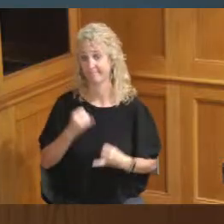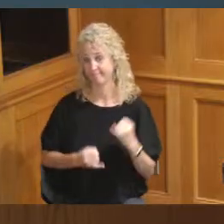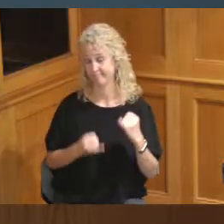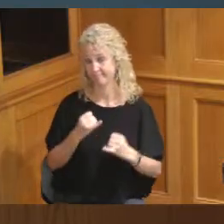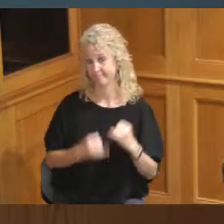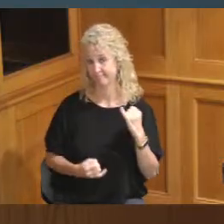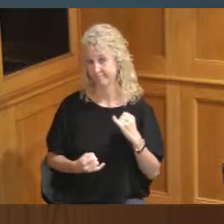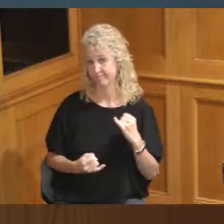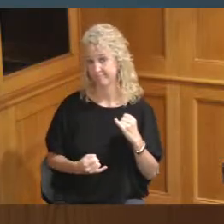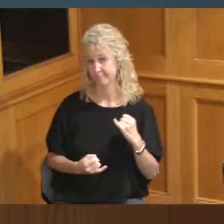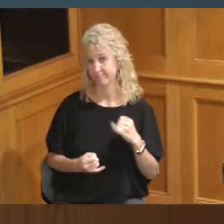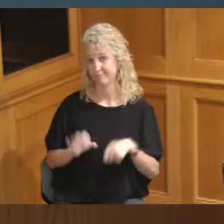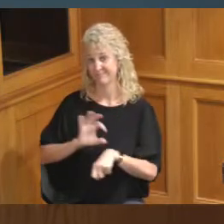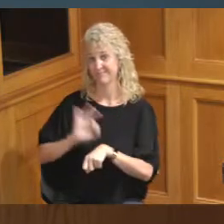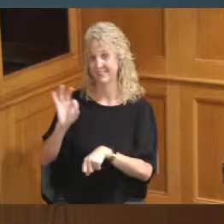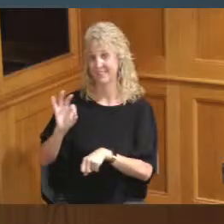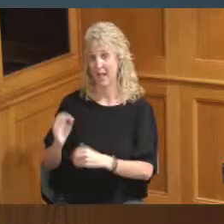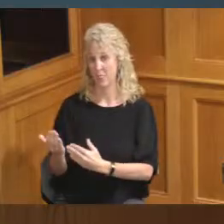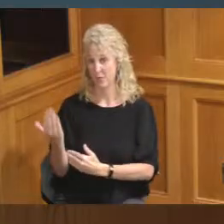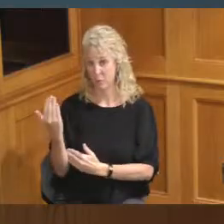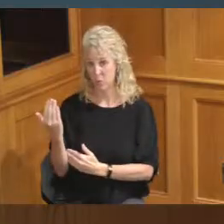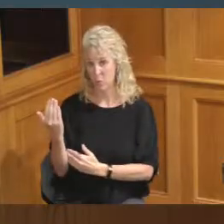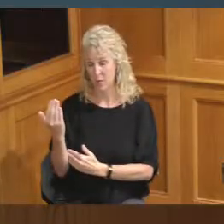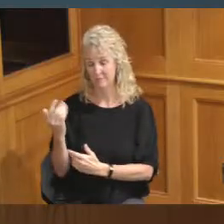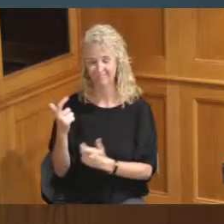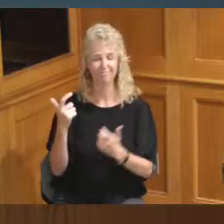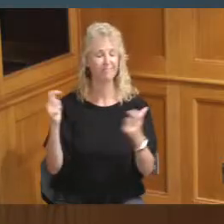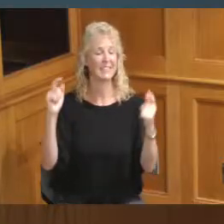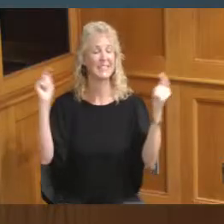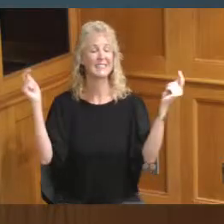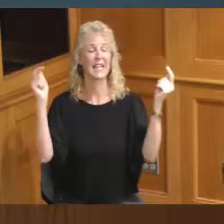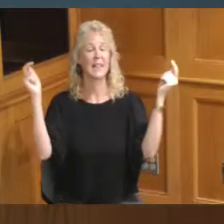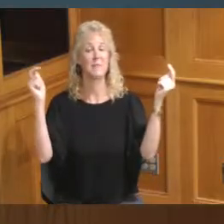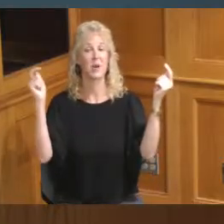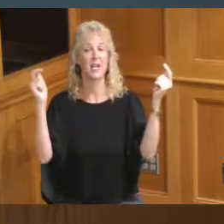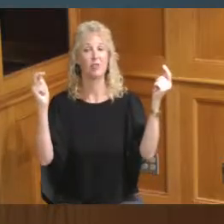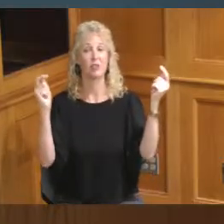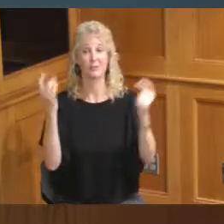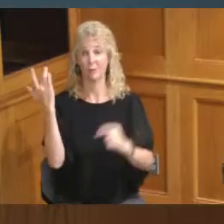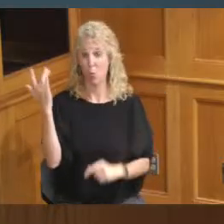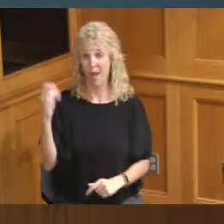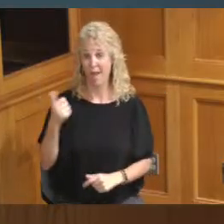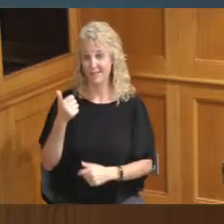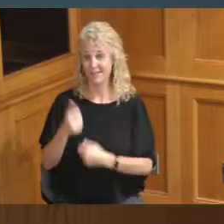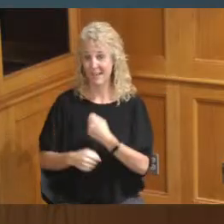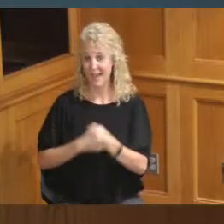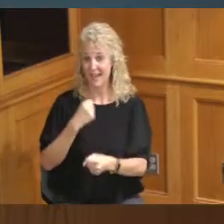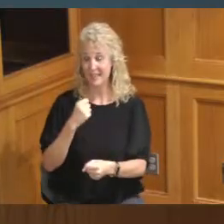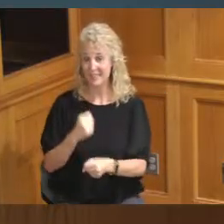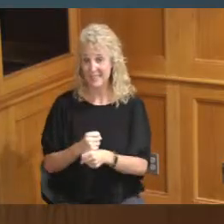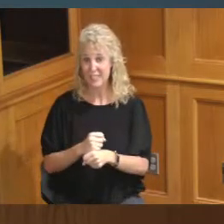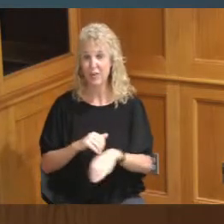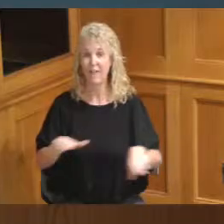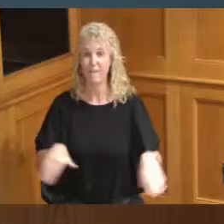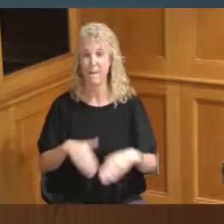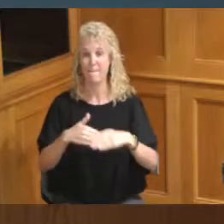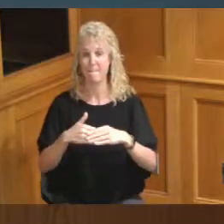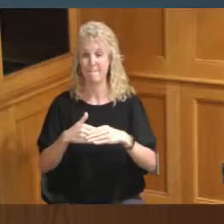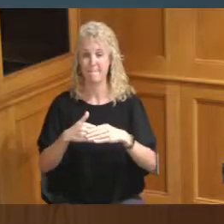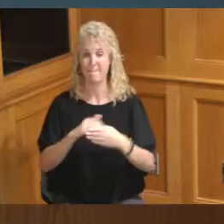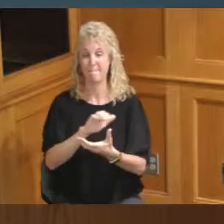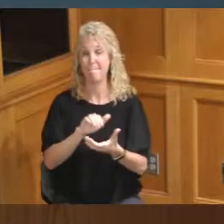had, at 9 o'clock this morning, we had a big celebration about the 10th anniversary of marriage equality. And so